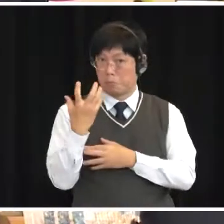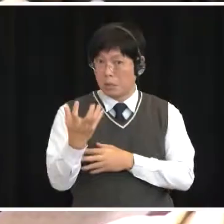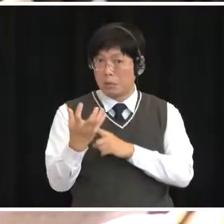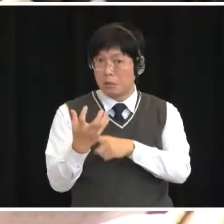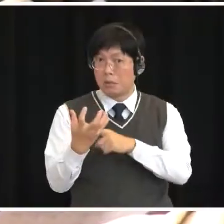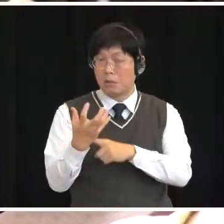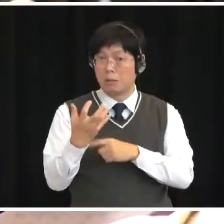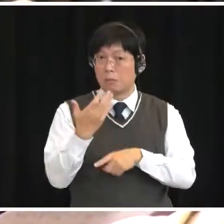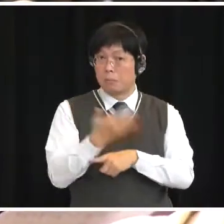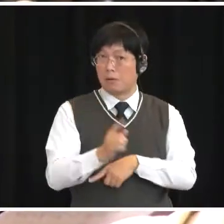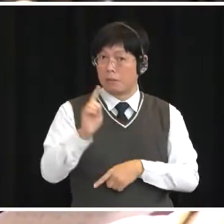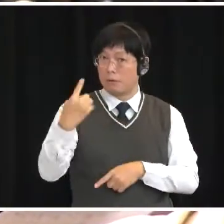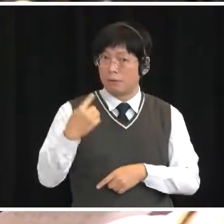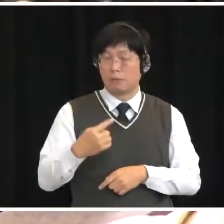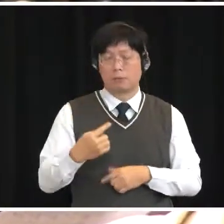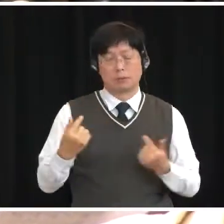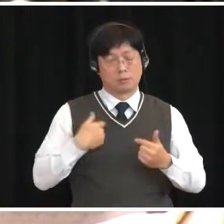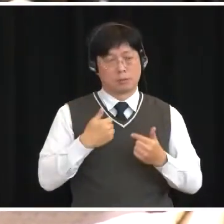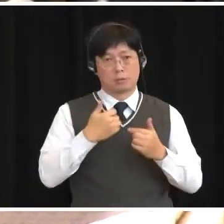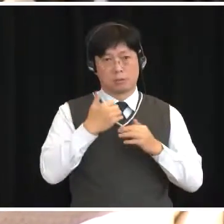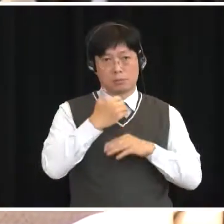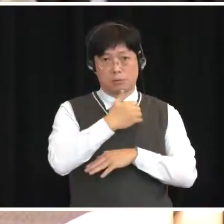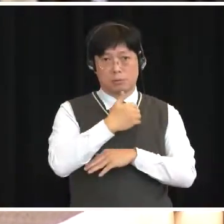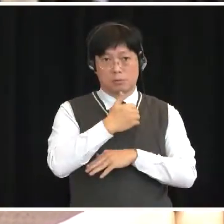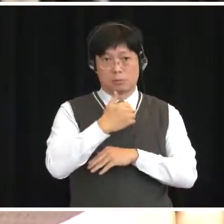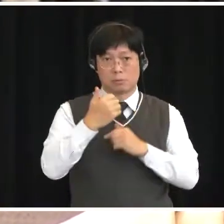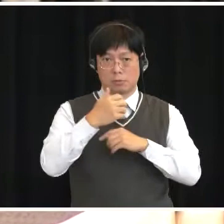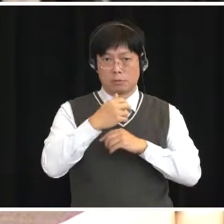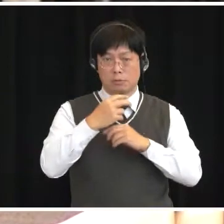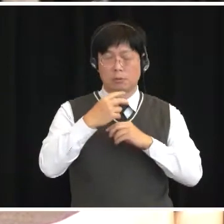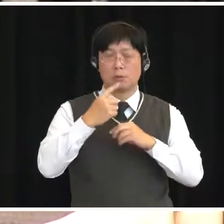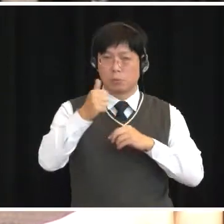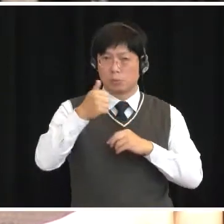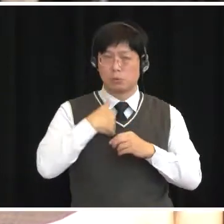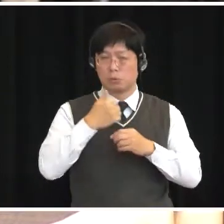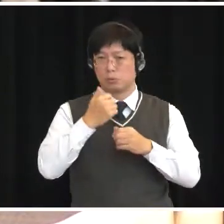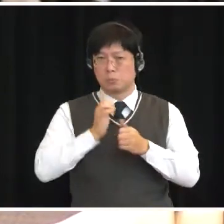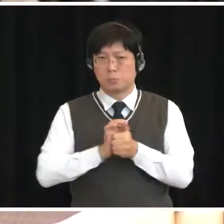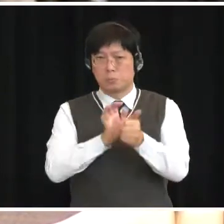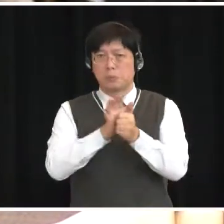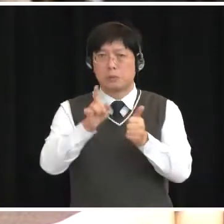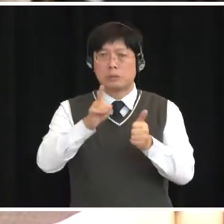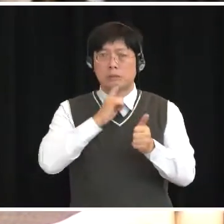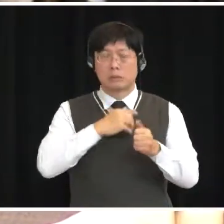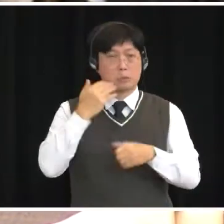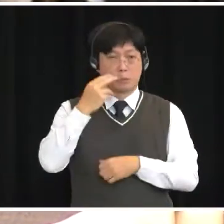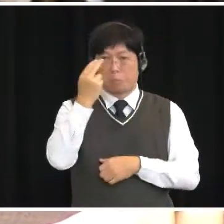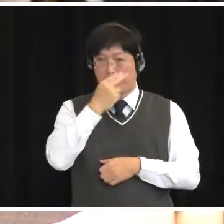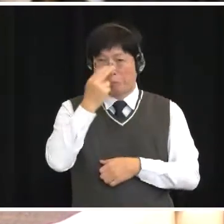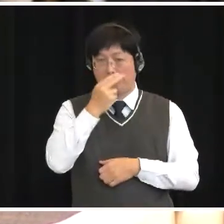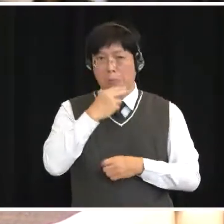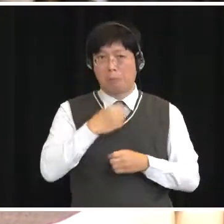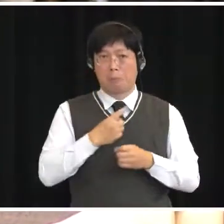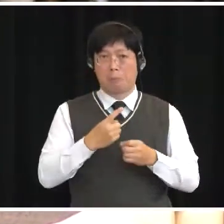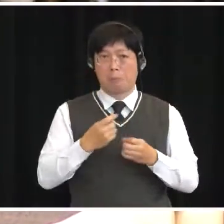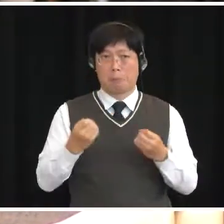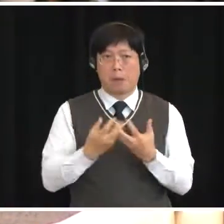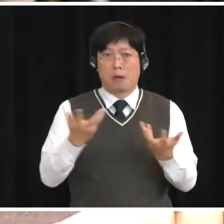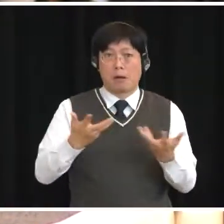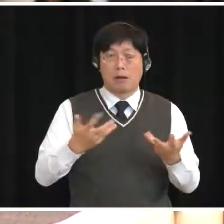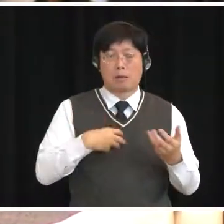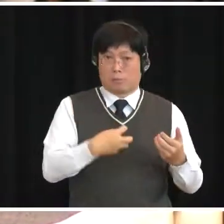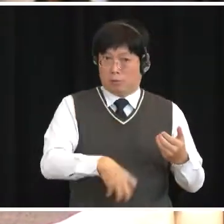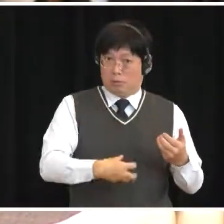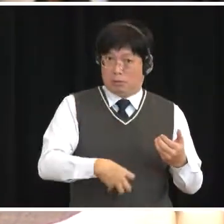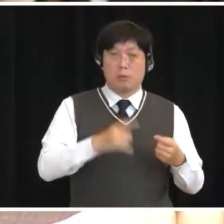accidents. And in cities where the indigenous people have higher mortality rates, we have a special